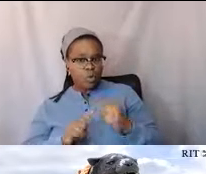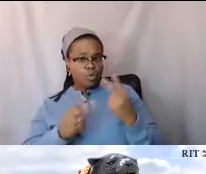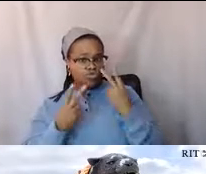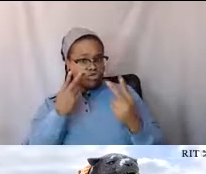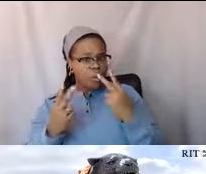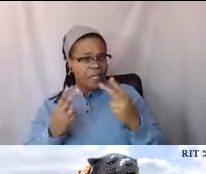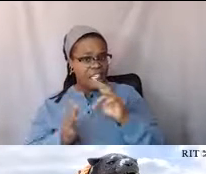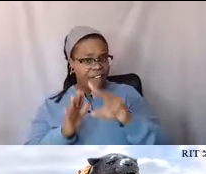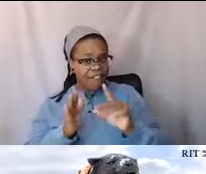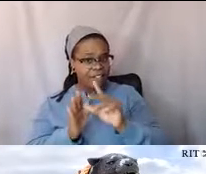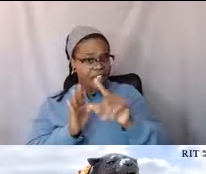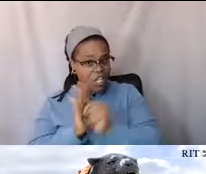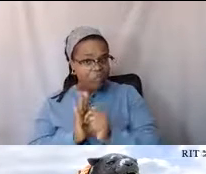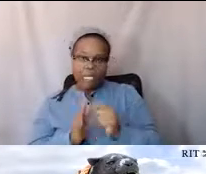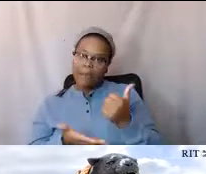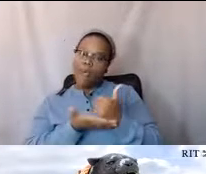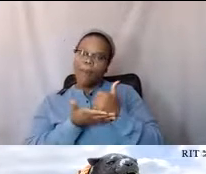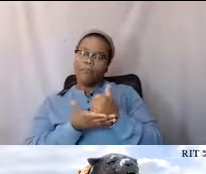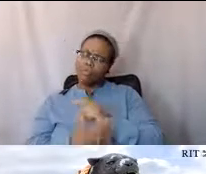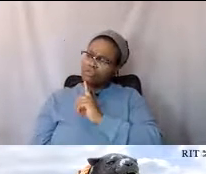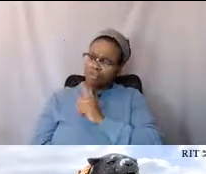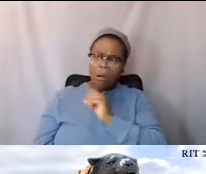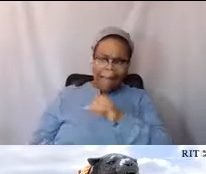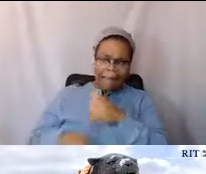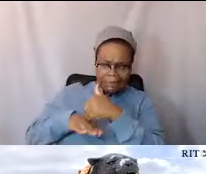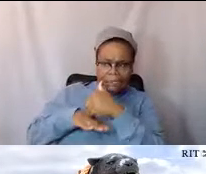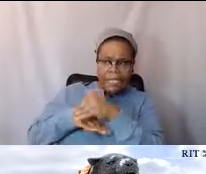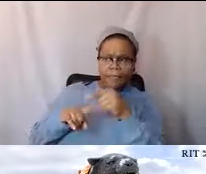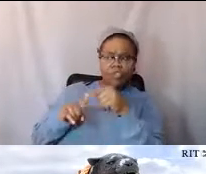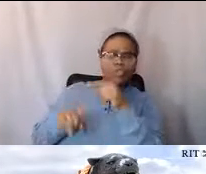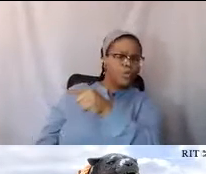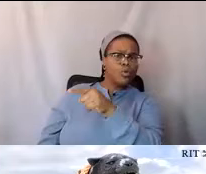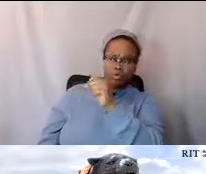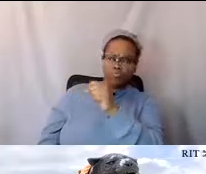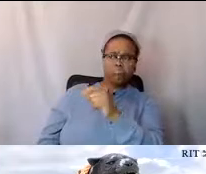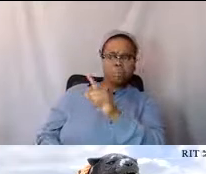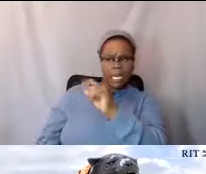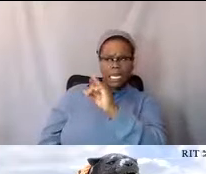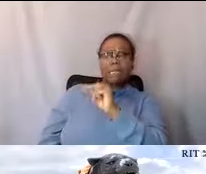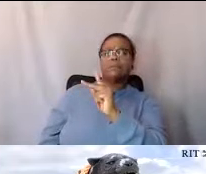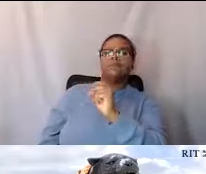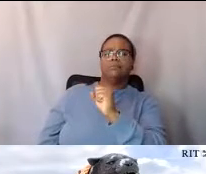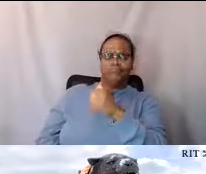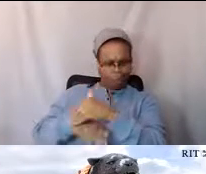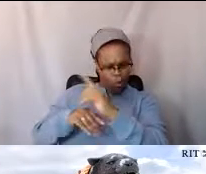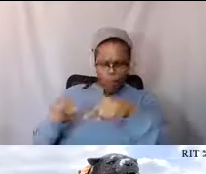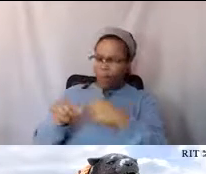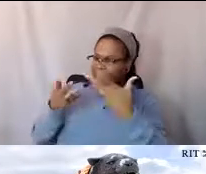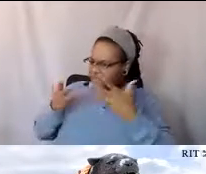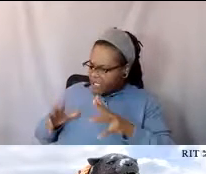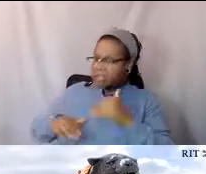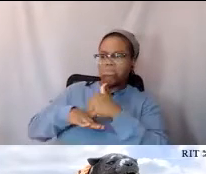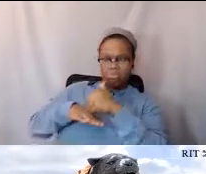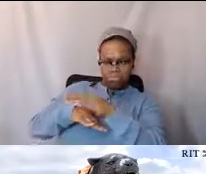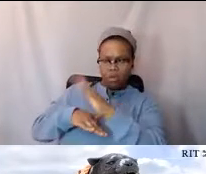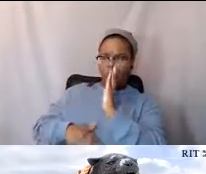helpful. Okay, sure. If I can send you some links. Okay. When we're done with this, sure. Thank